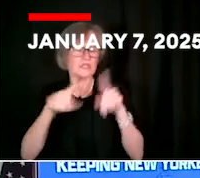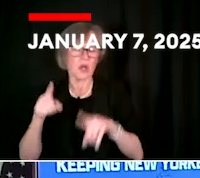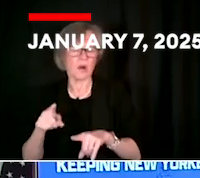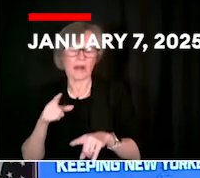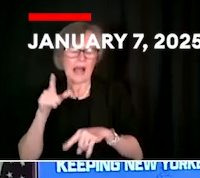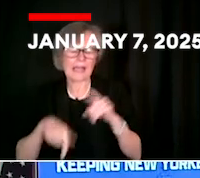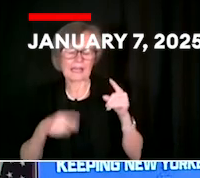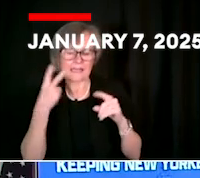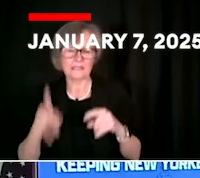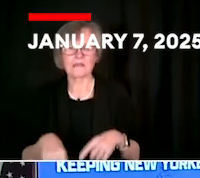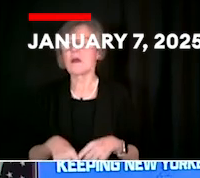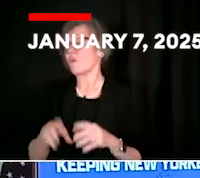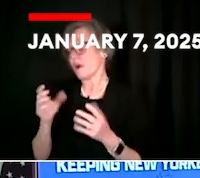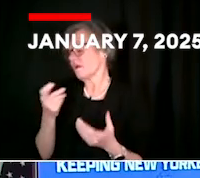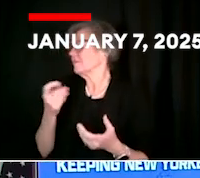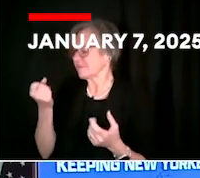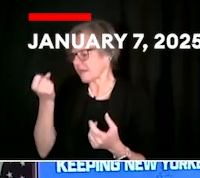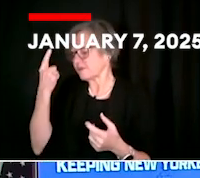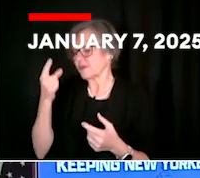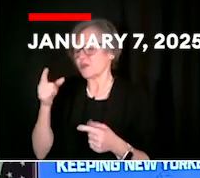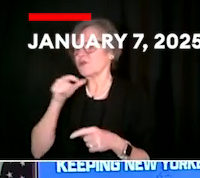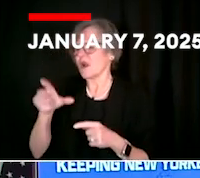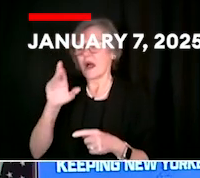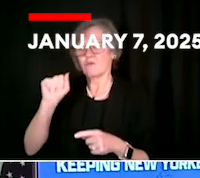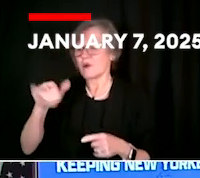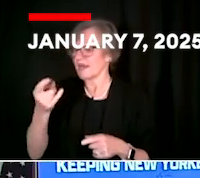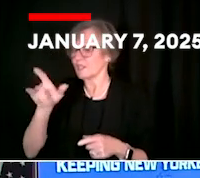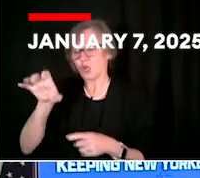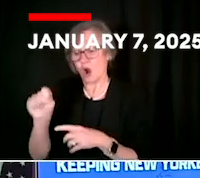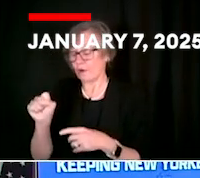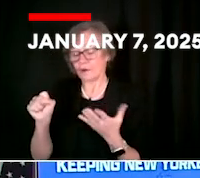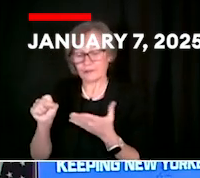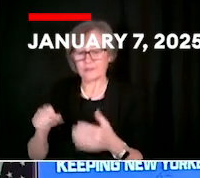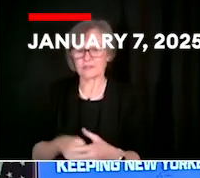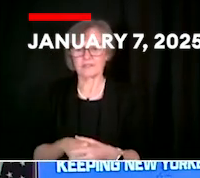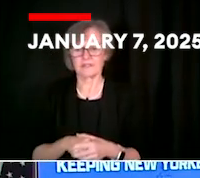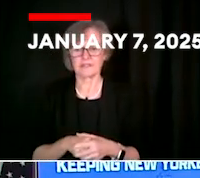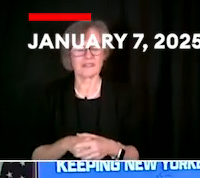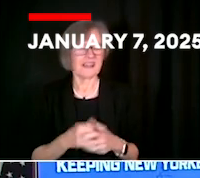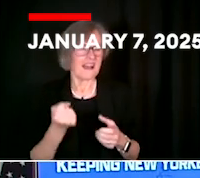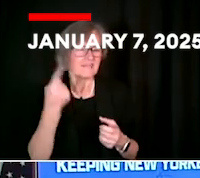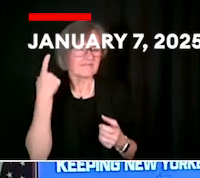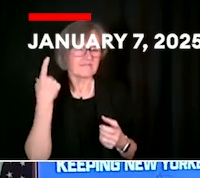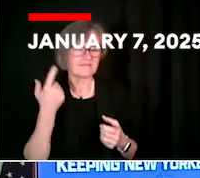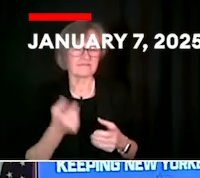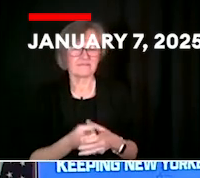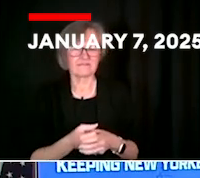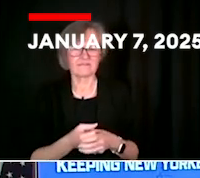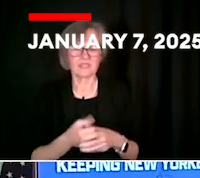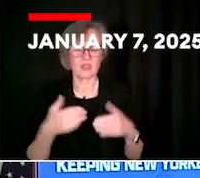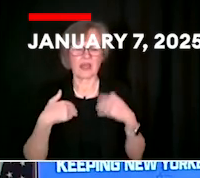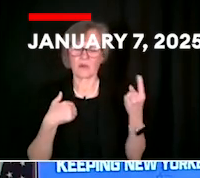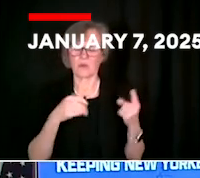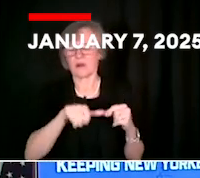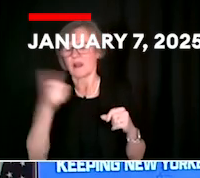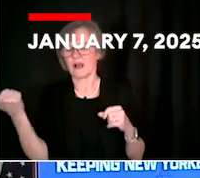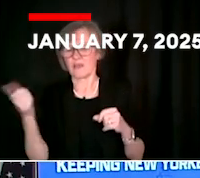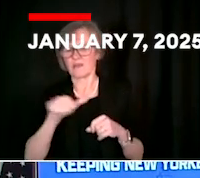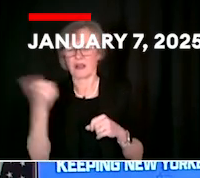thank you that you can. You're not Ray Charles. All right, one more then. Nope, you had your one. Go to the next one. Go to the